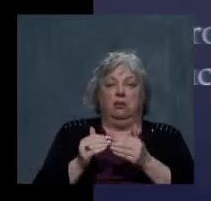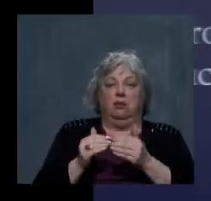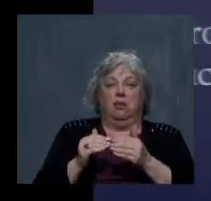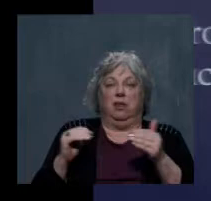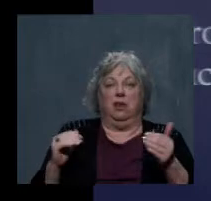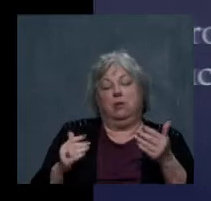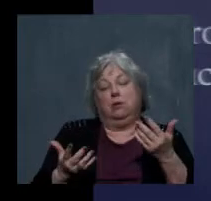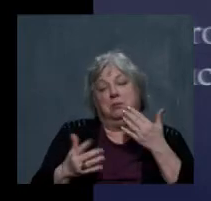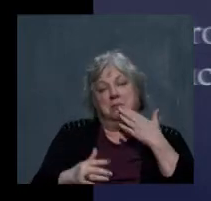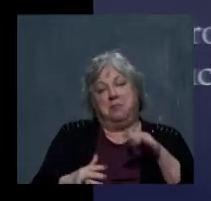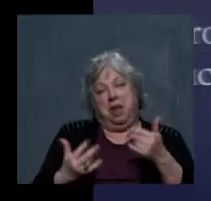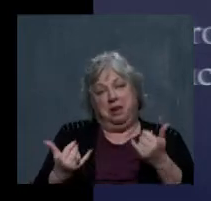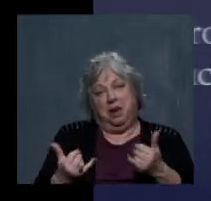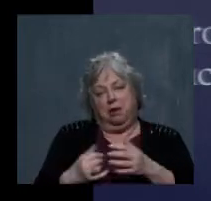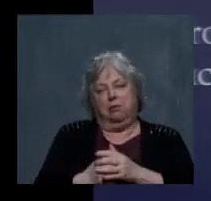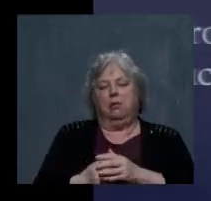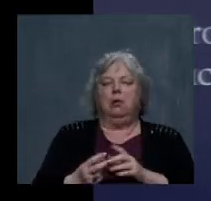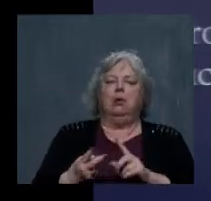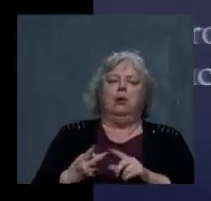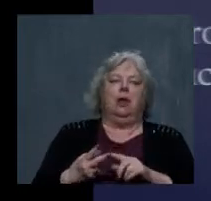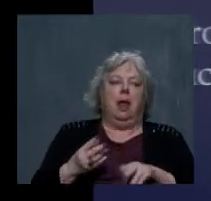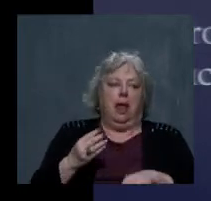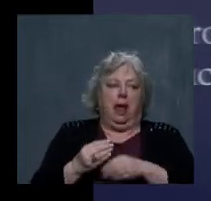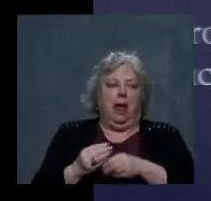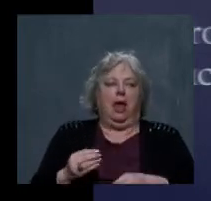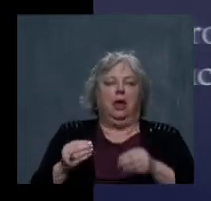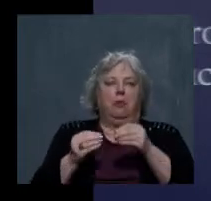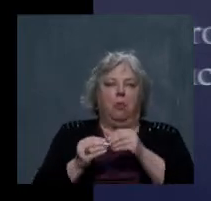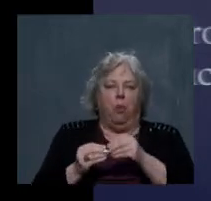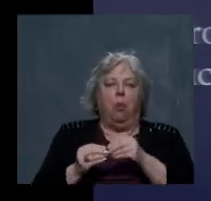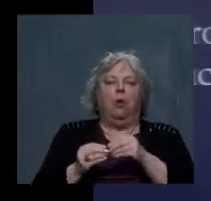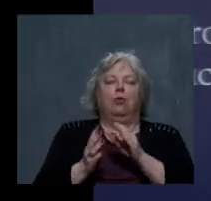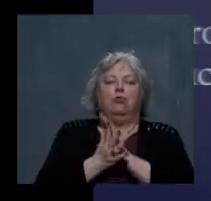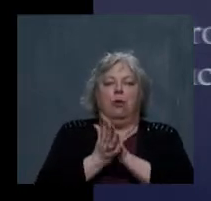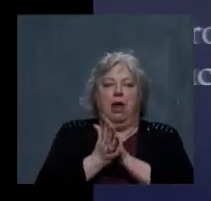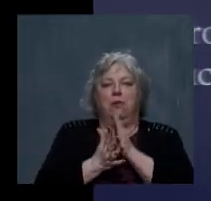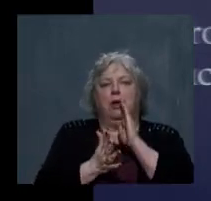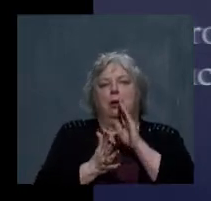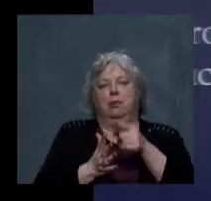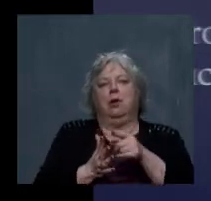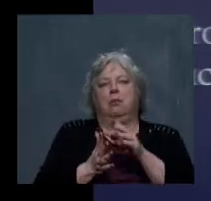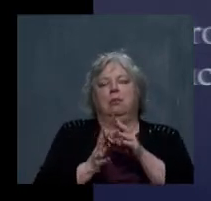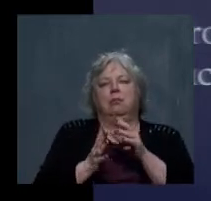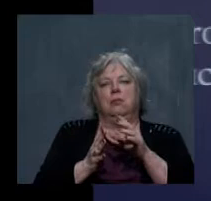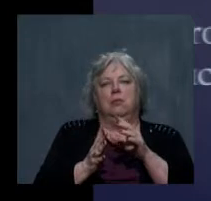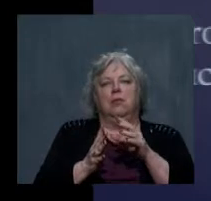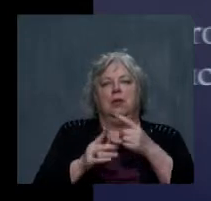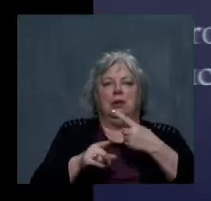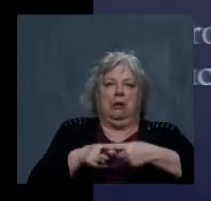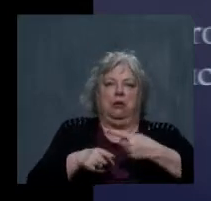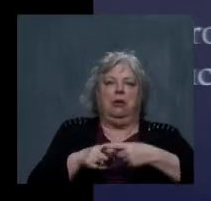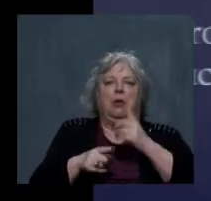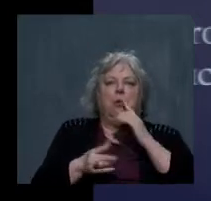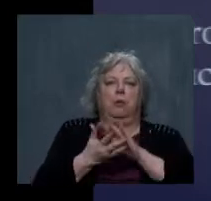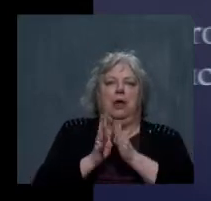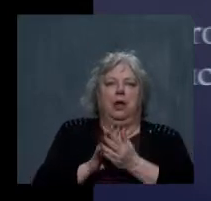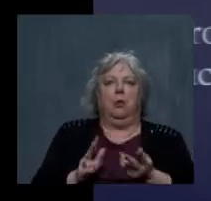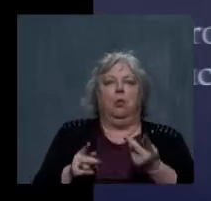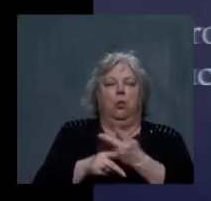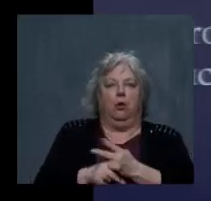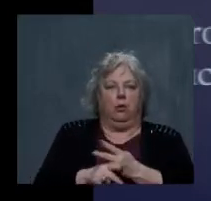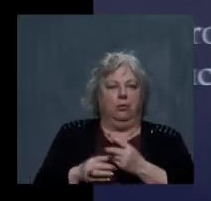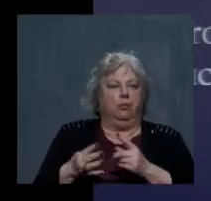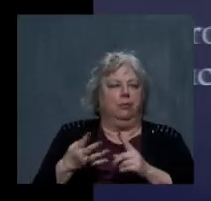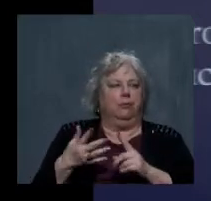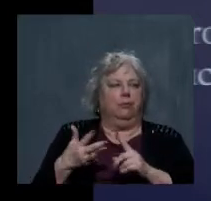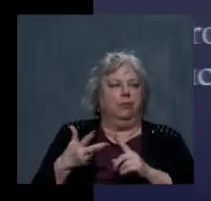and introducing additional conflicting traffic will make it worse. And maintaining